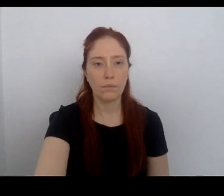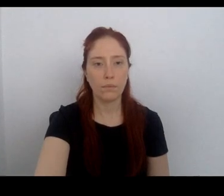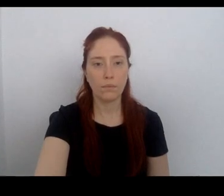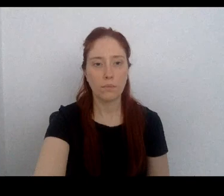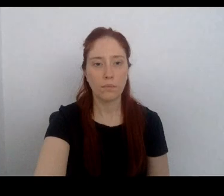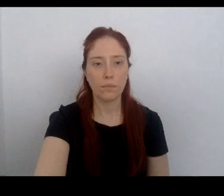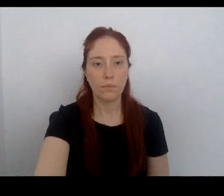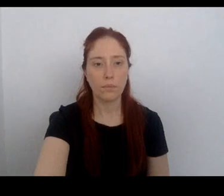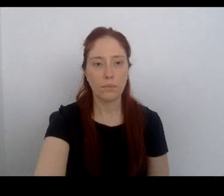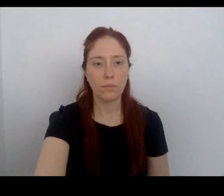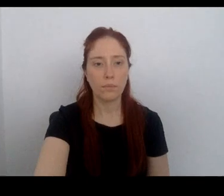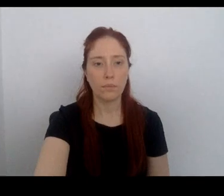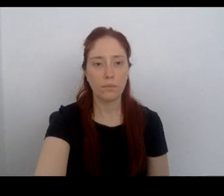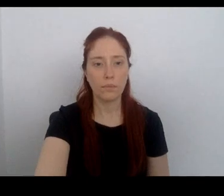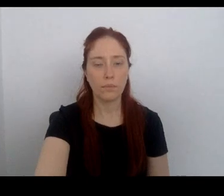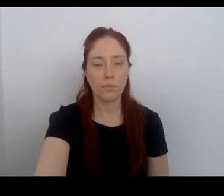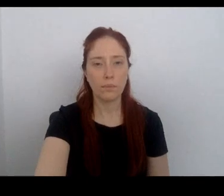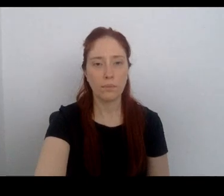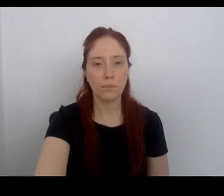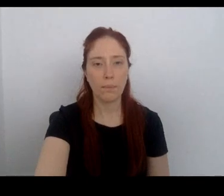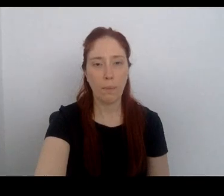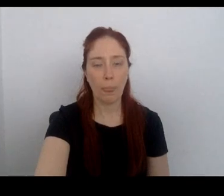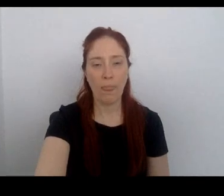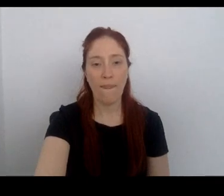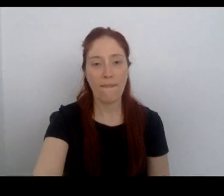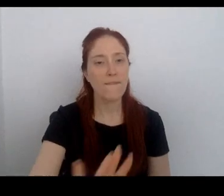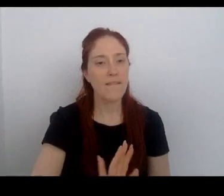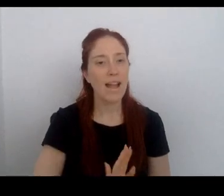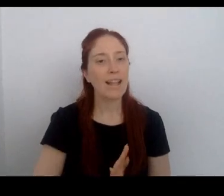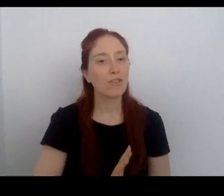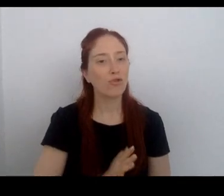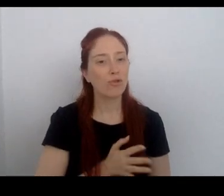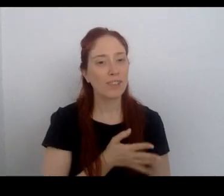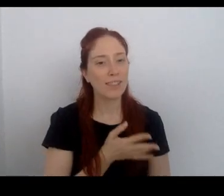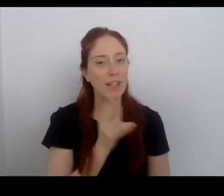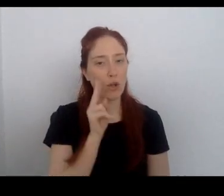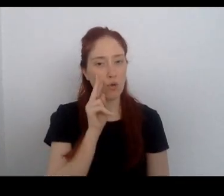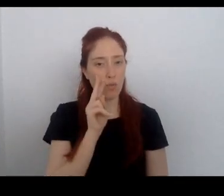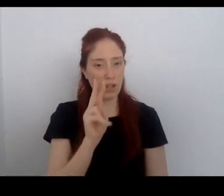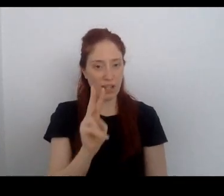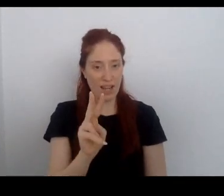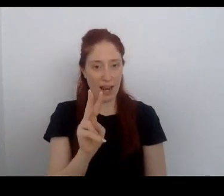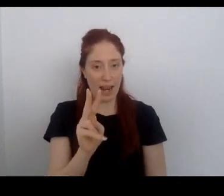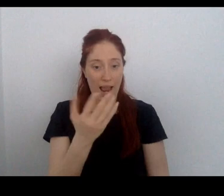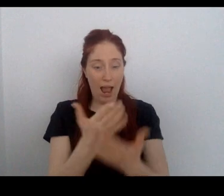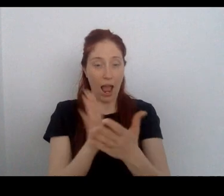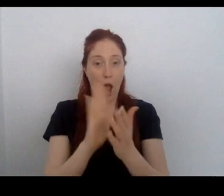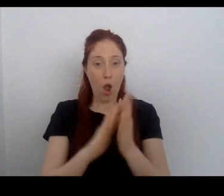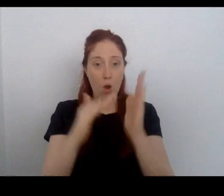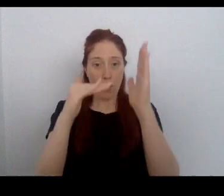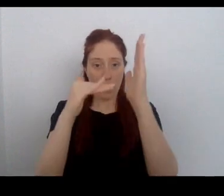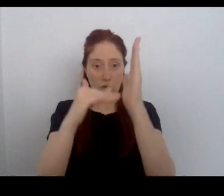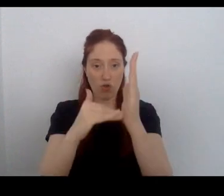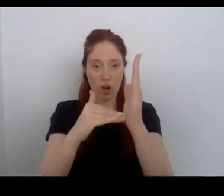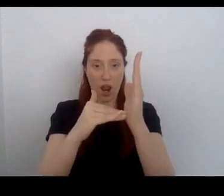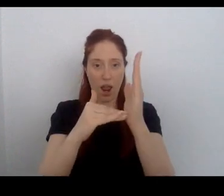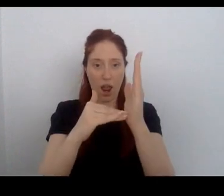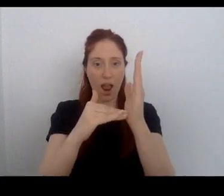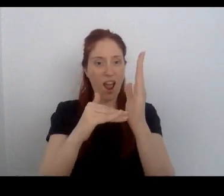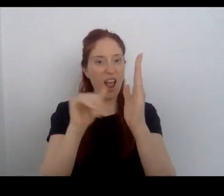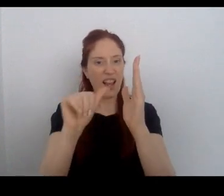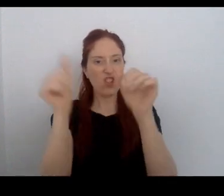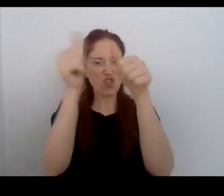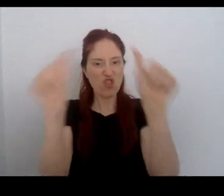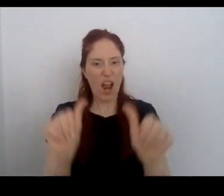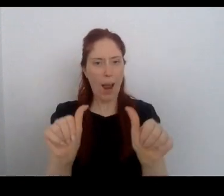interesting contrast too between the structure of the chair as opposed to the drape itself. There's a more organic